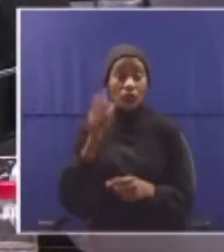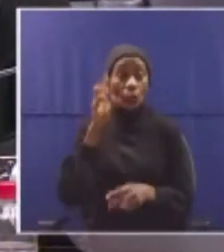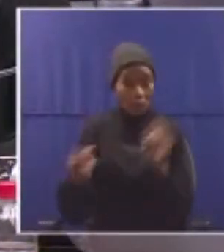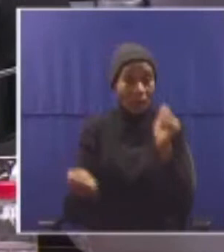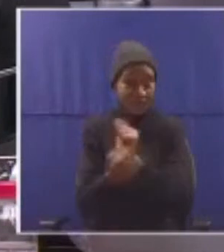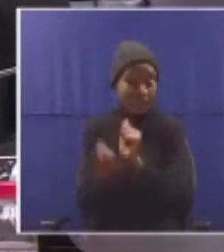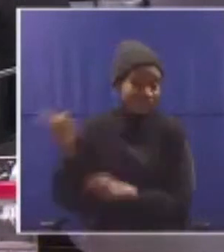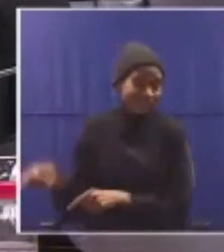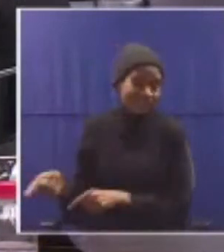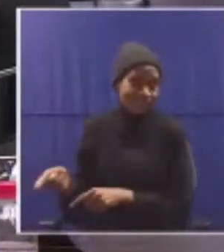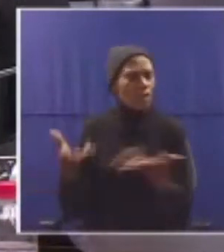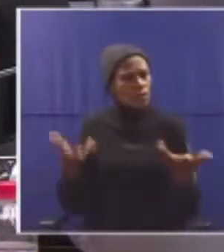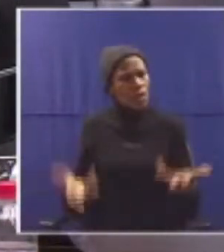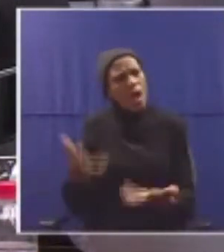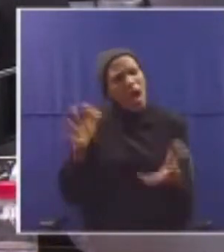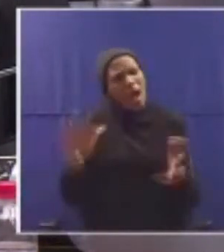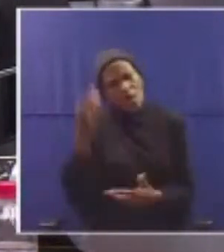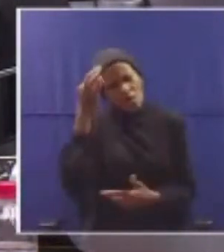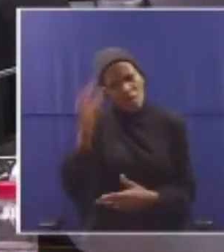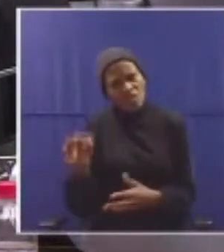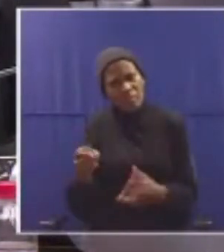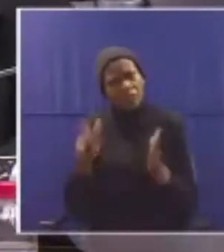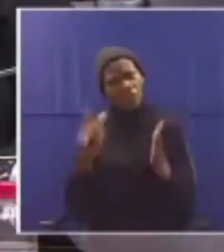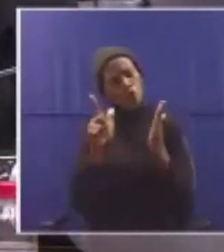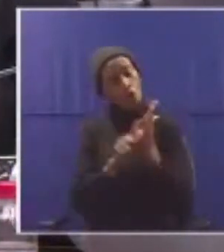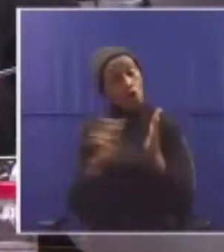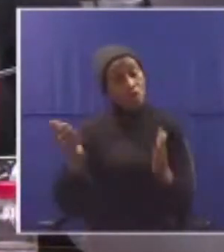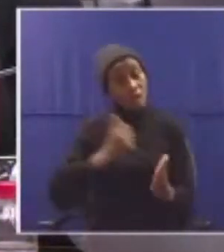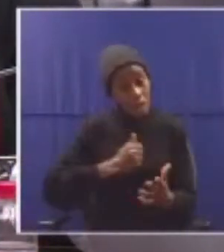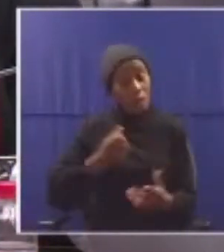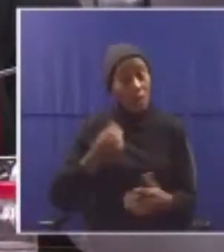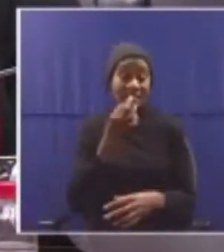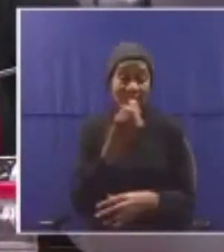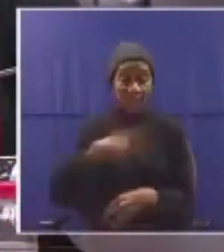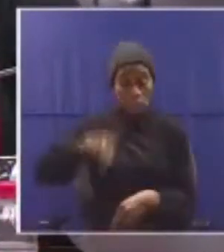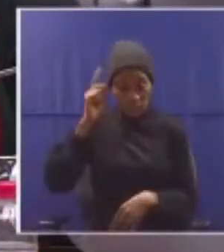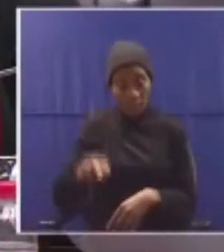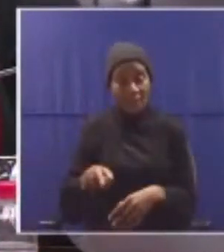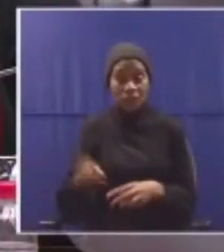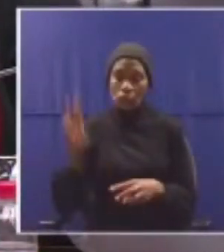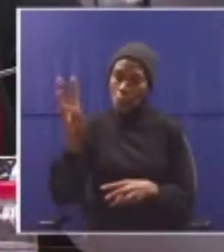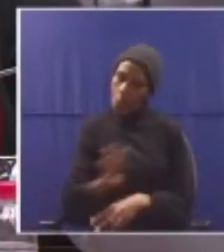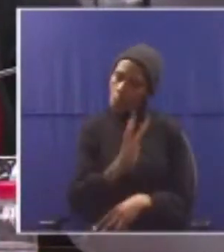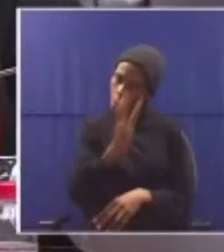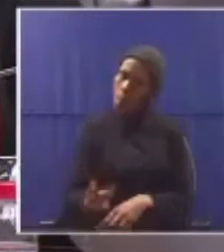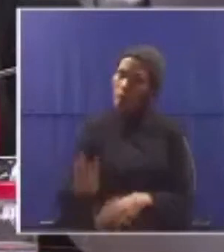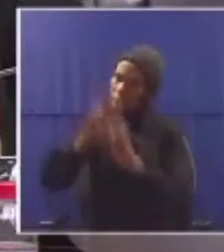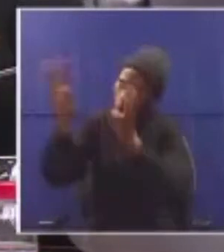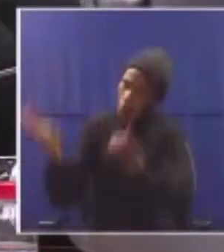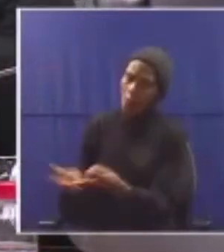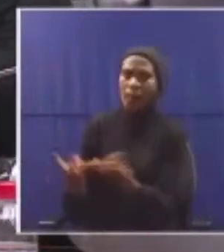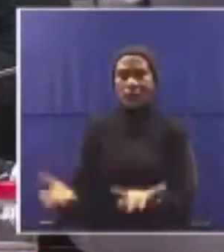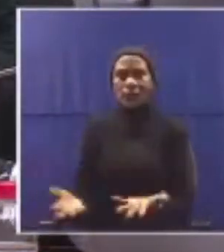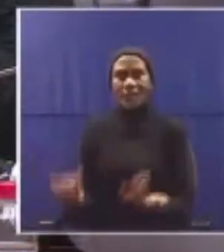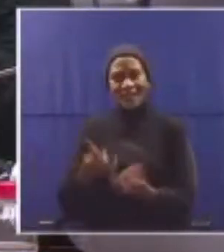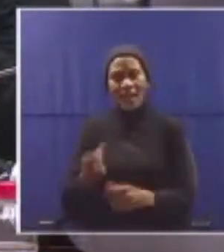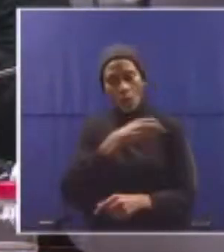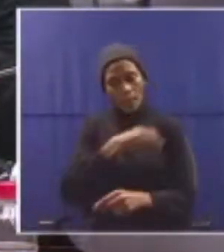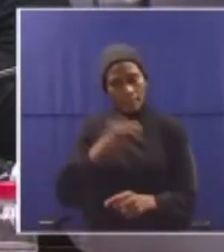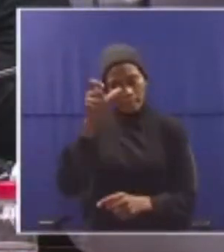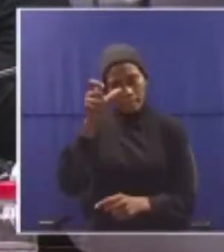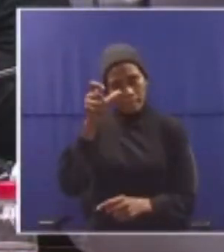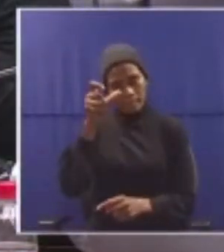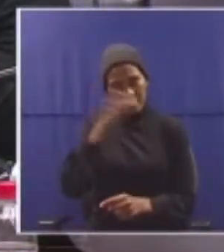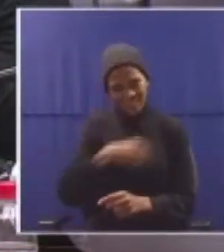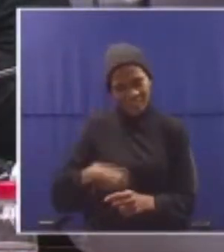government defying our own laws, which expect us to action the warrant against him? And will this reckless move not place